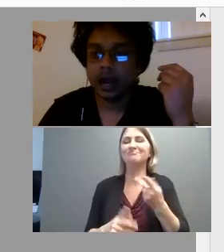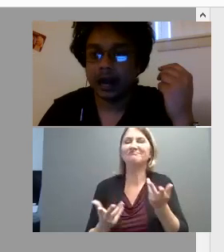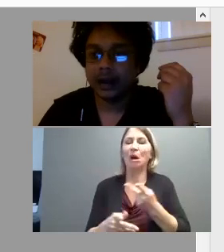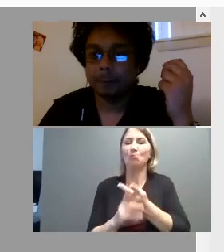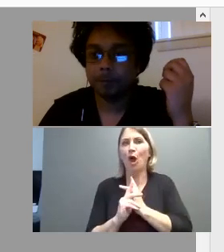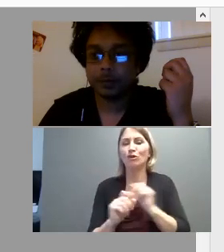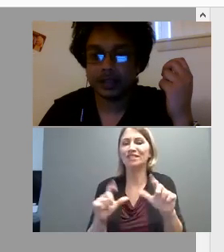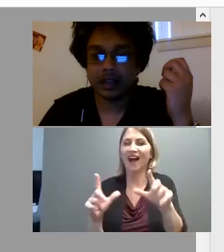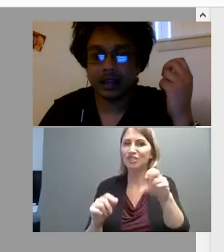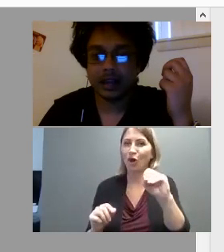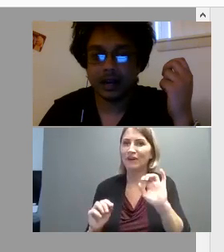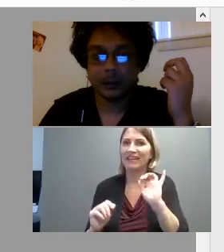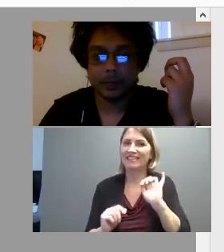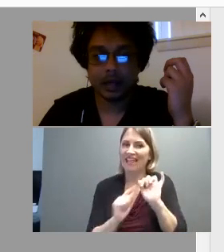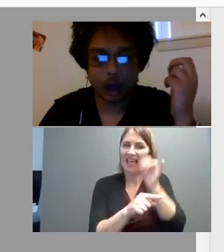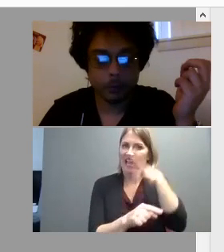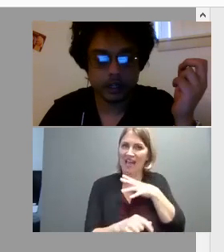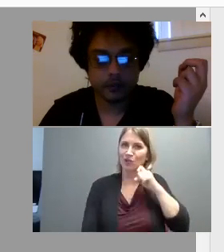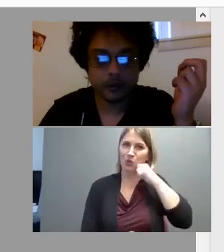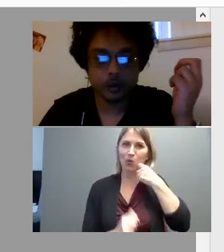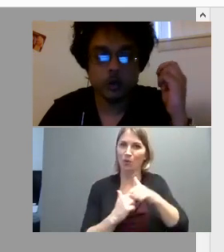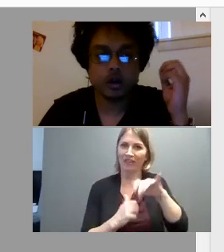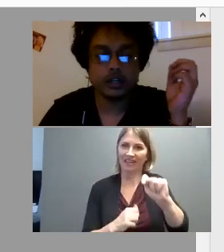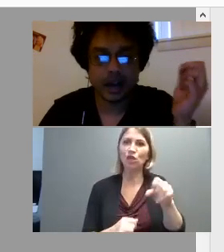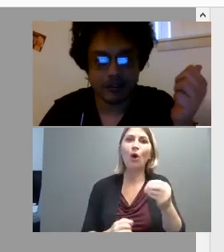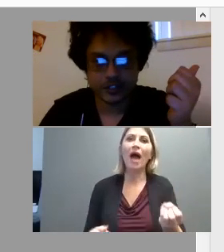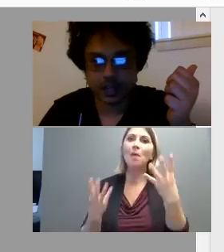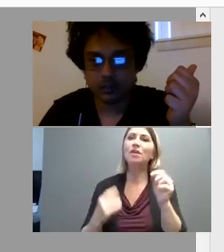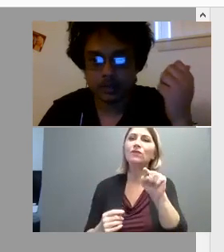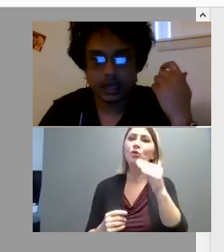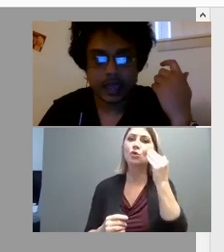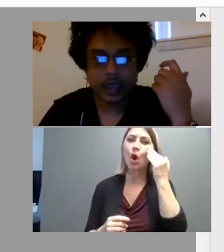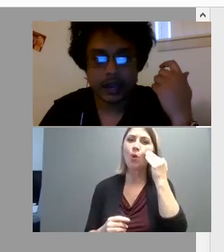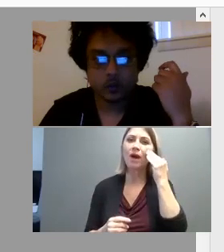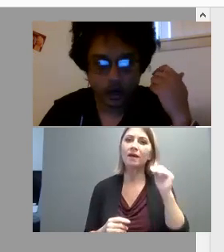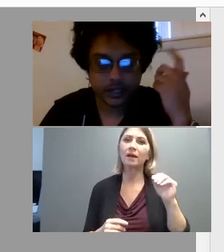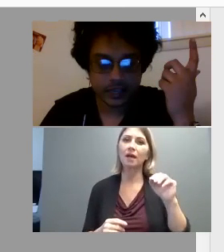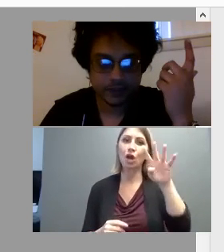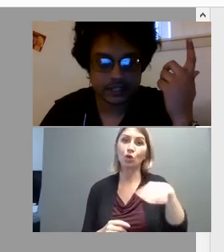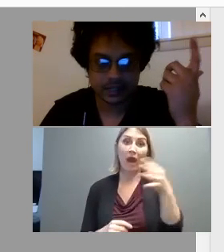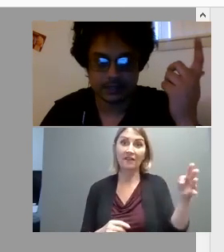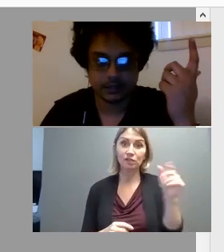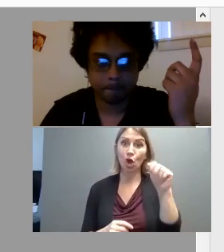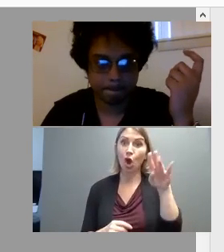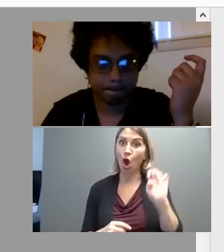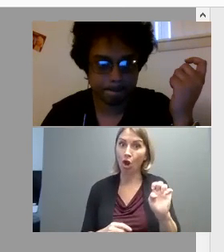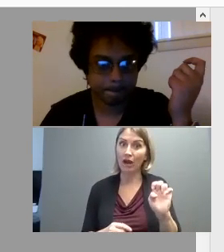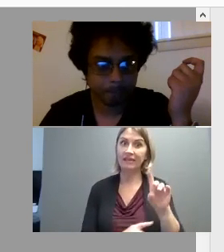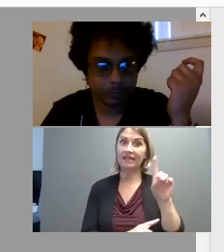secondly, um, uh, how many of you know what graphs are and what DFS